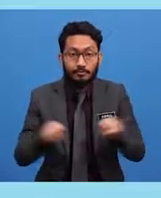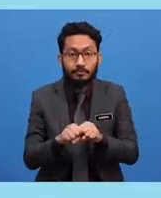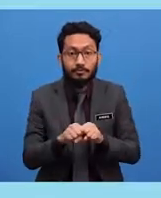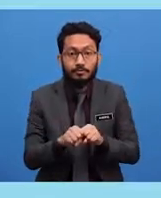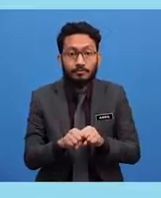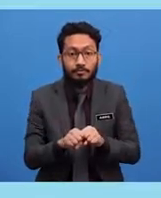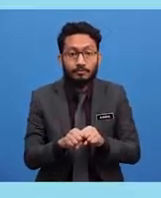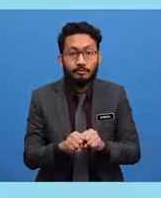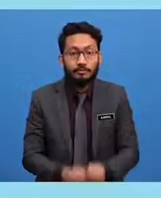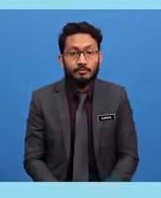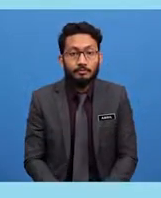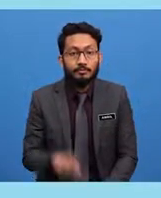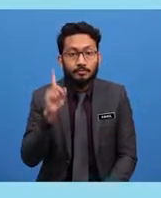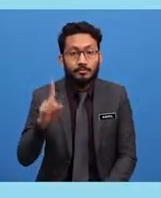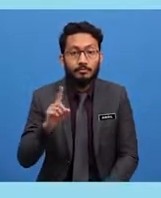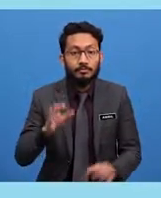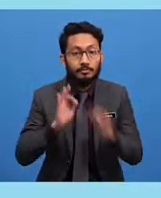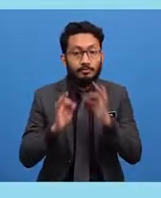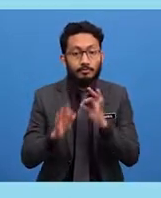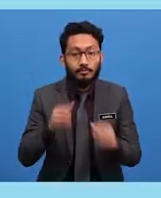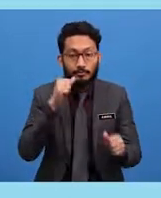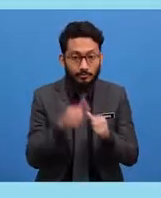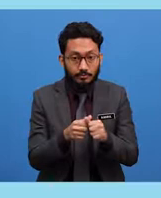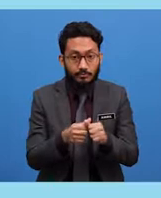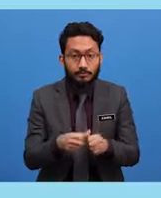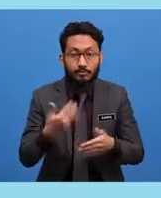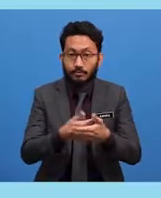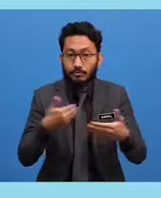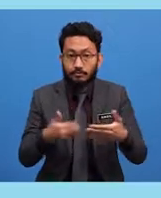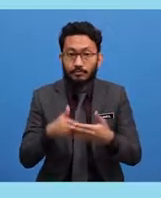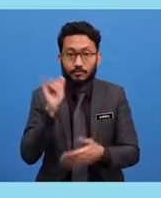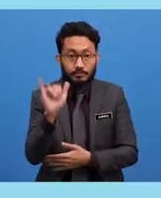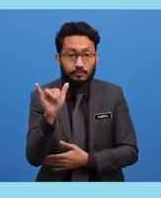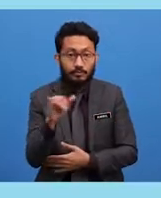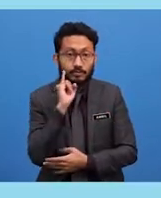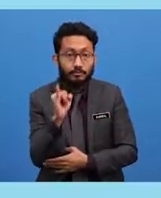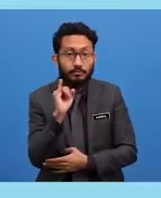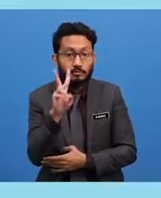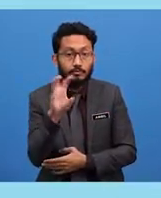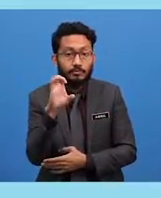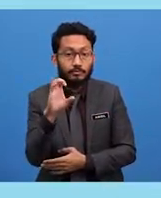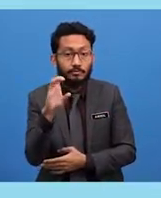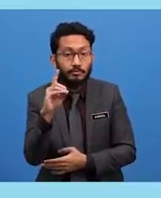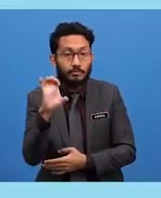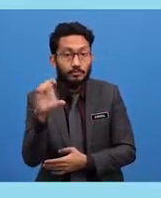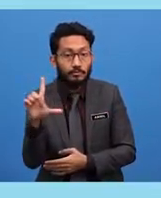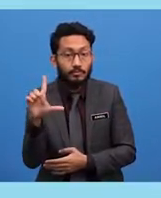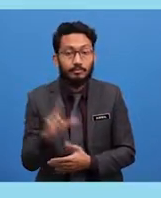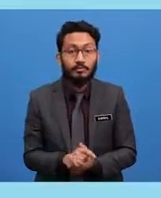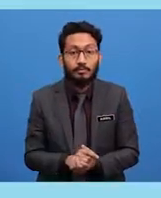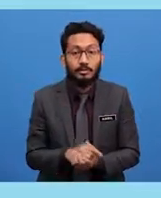one, if the letter before Y is a vowel, be it A,